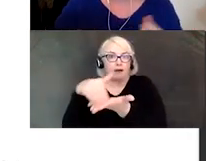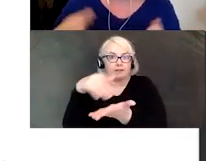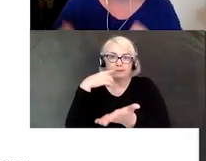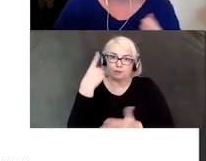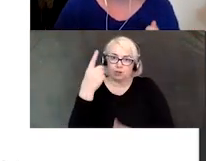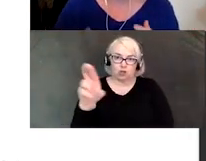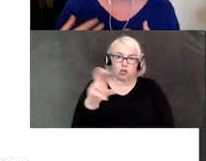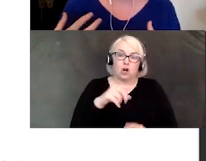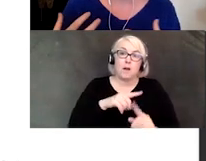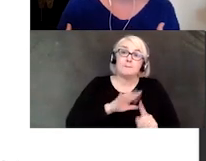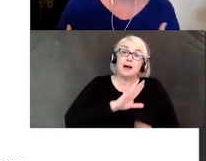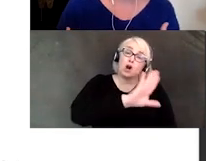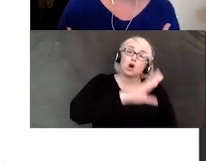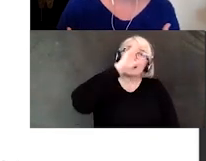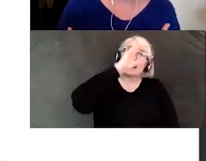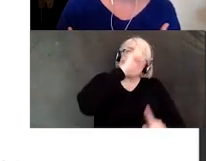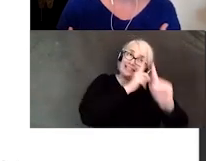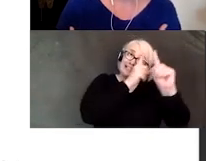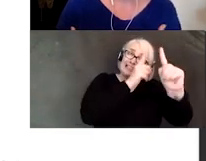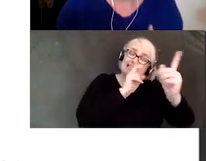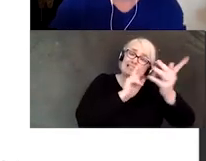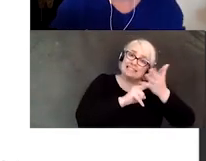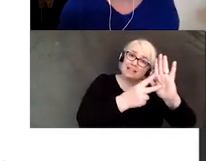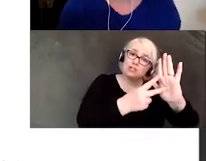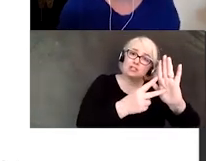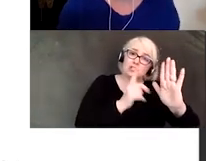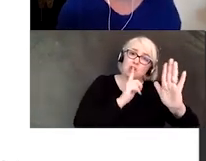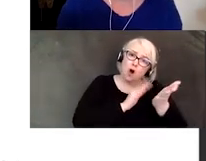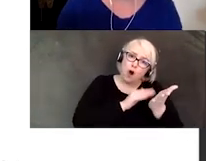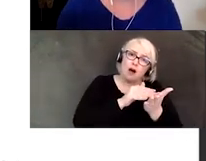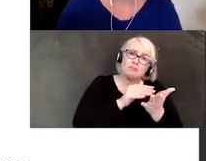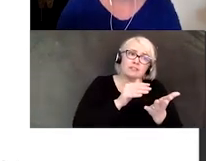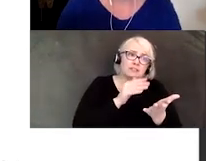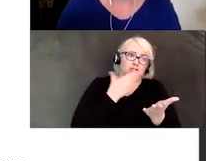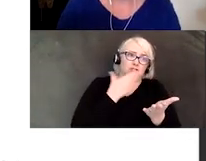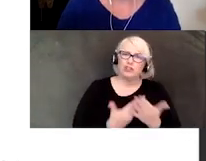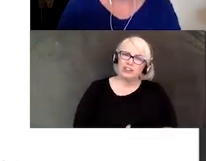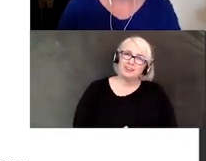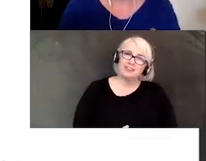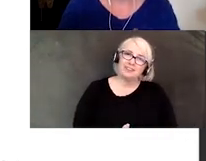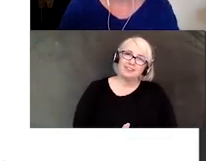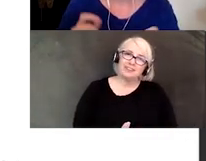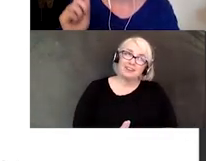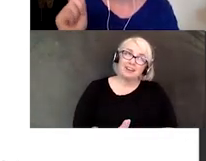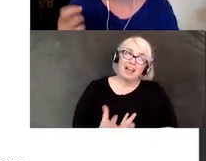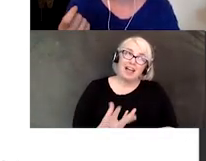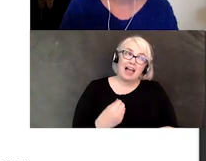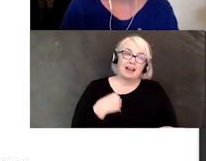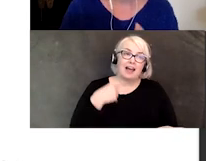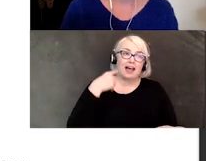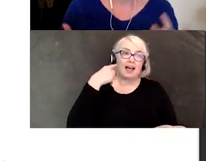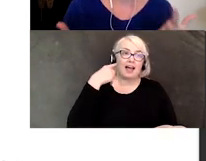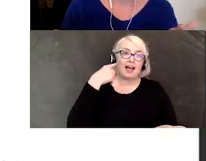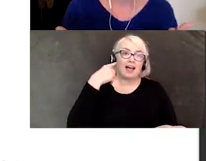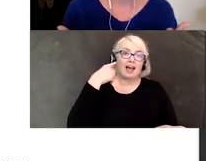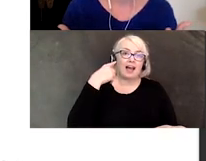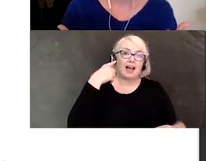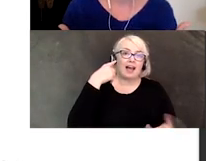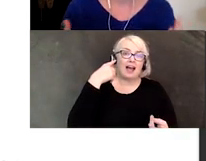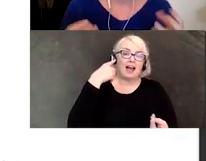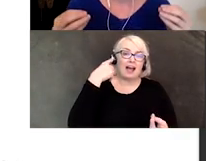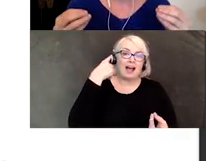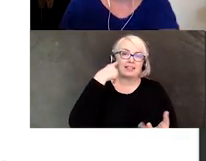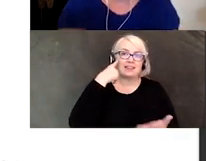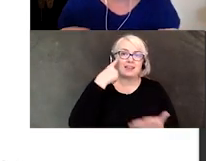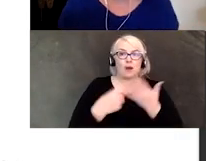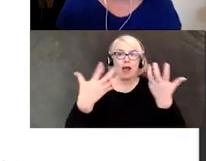her intentions are often good. Um, and I think what I want to flag here that's so important to me